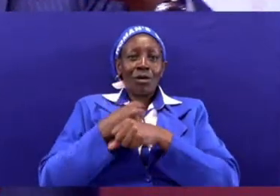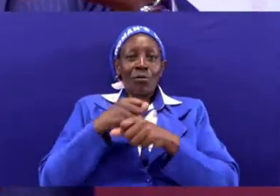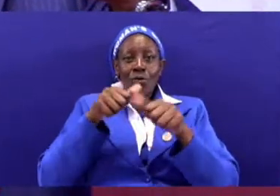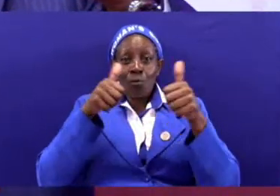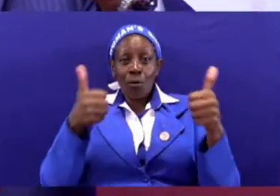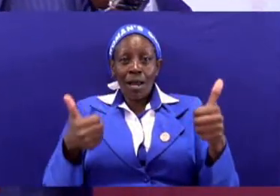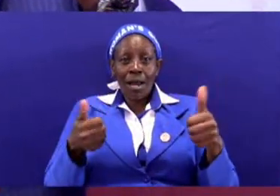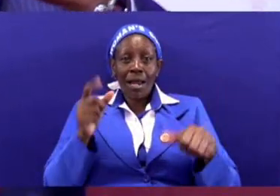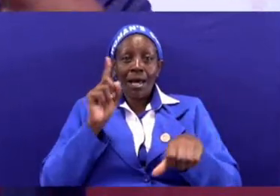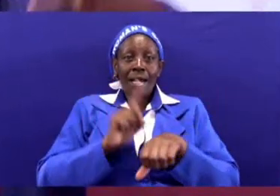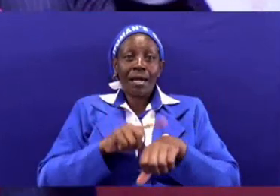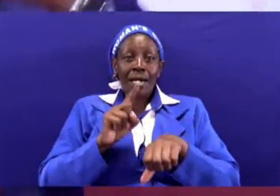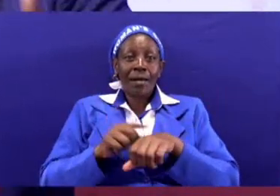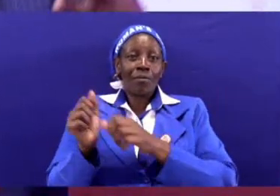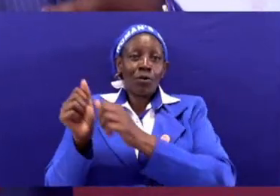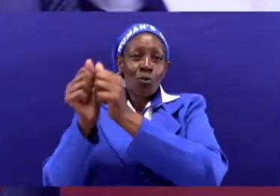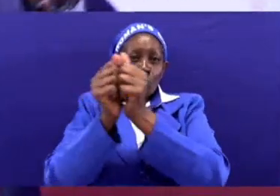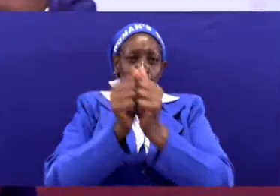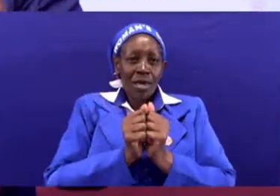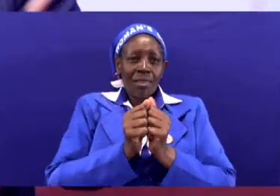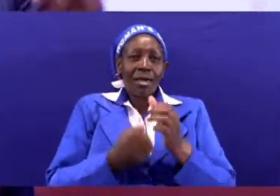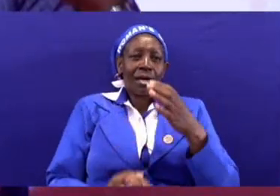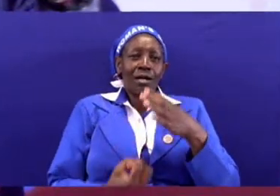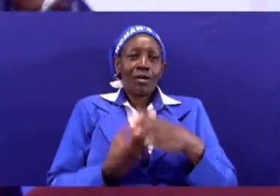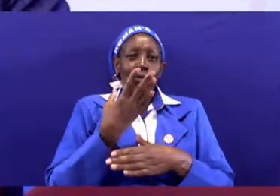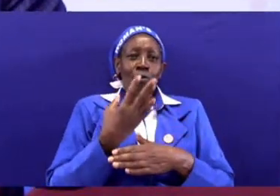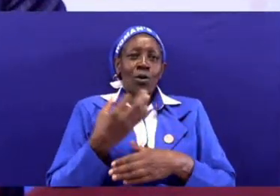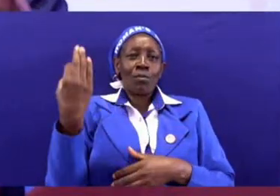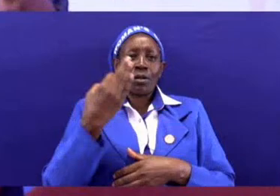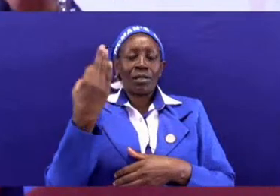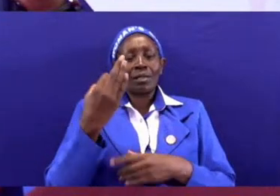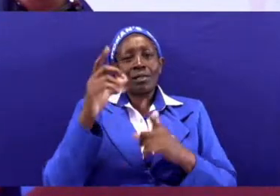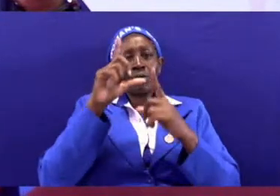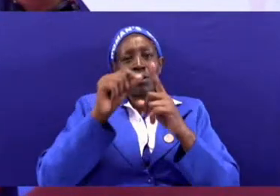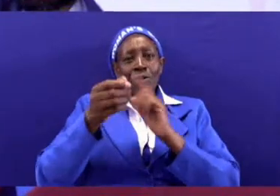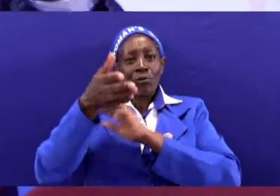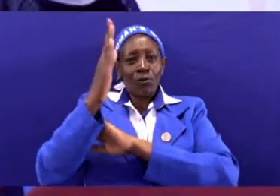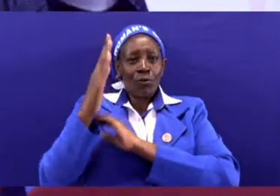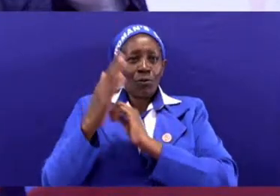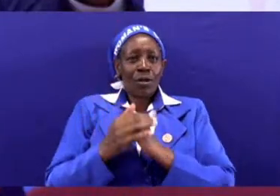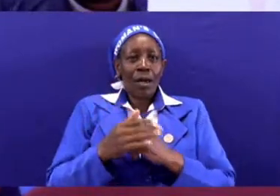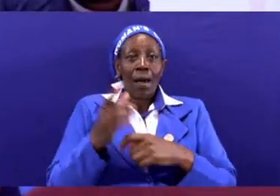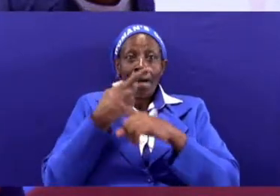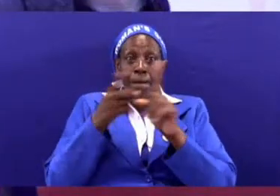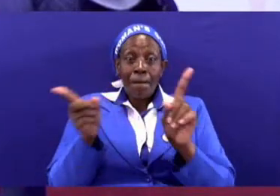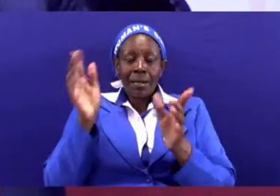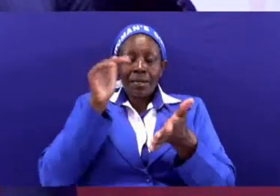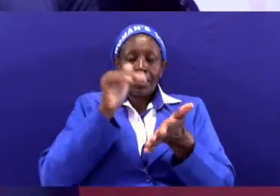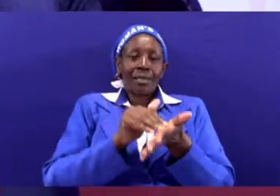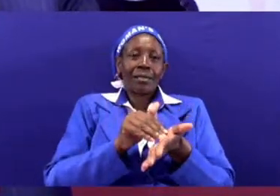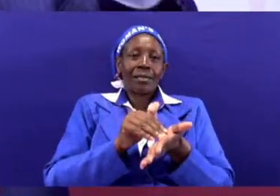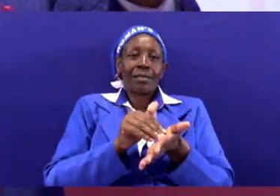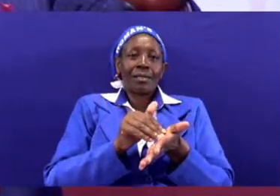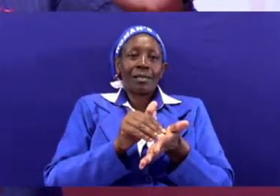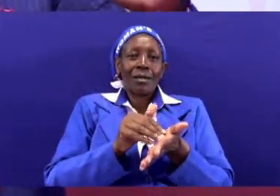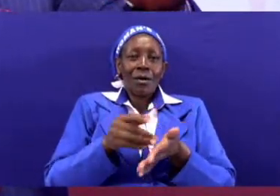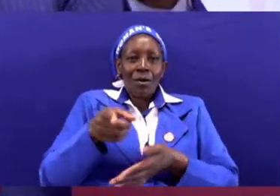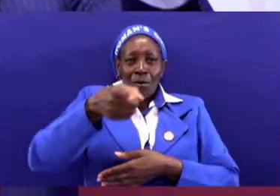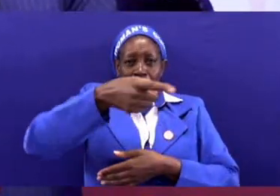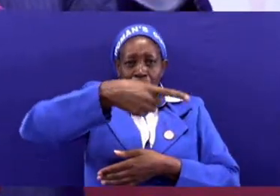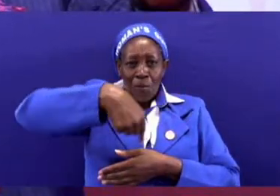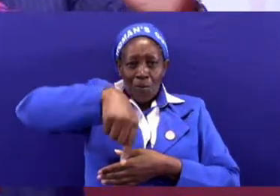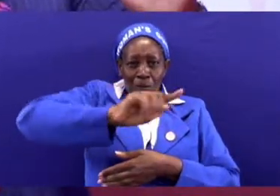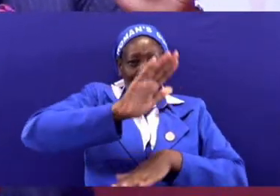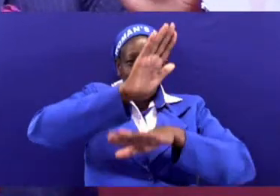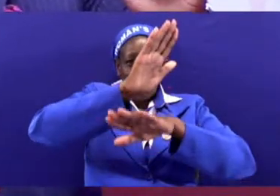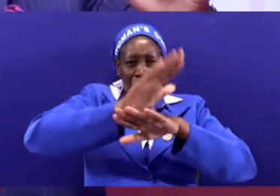we are growing and fellowshipping together and preaching the word of God, etc. But again, we are called to go to our